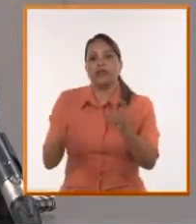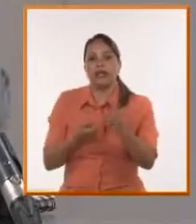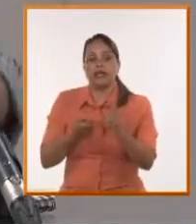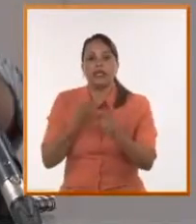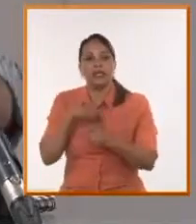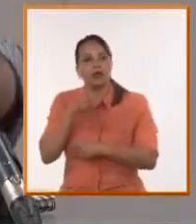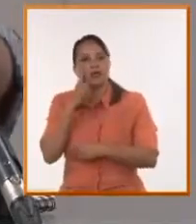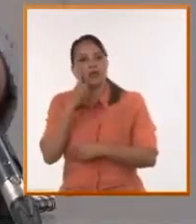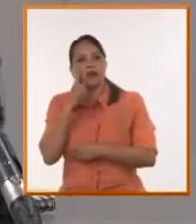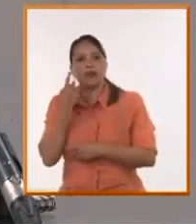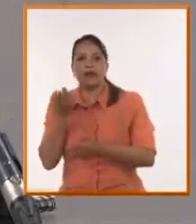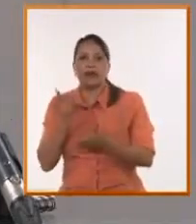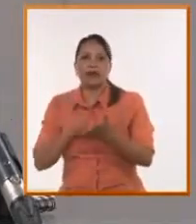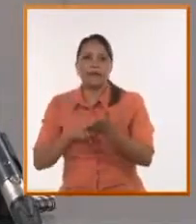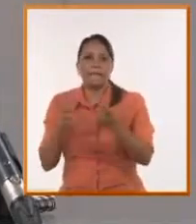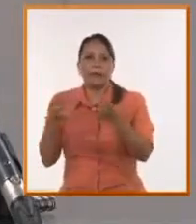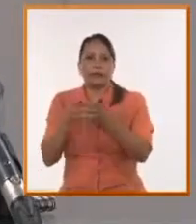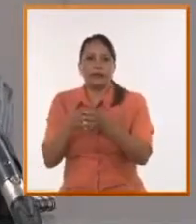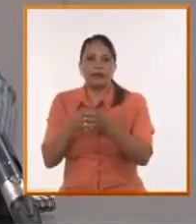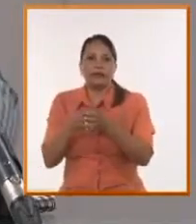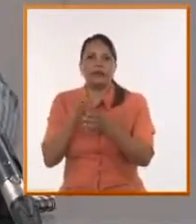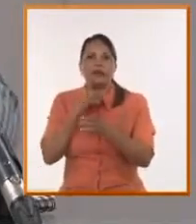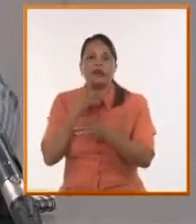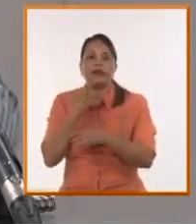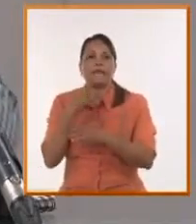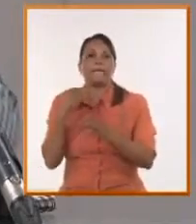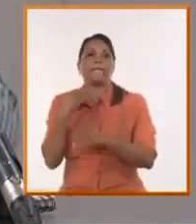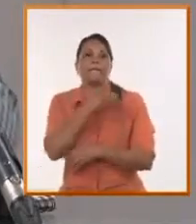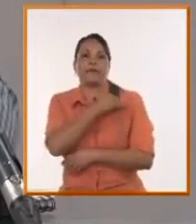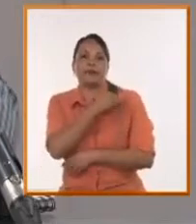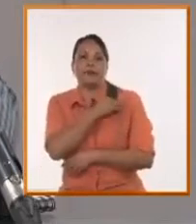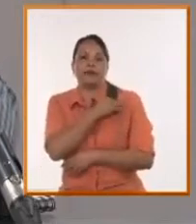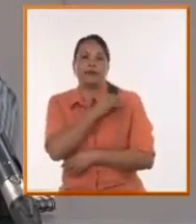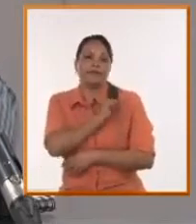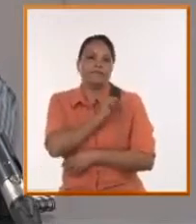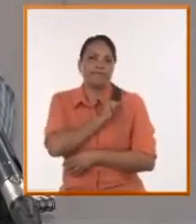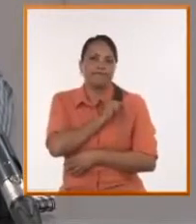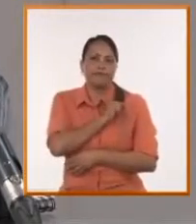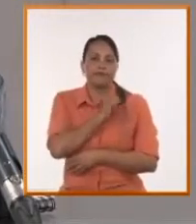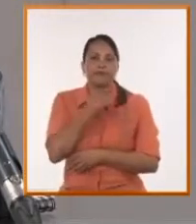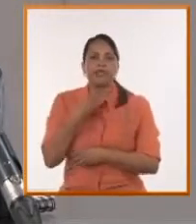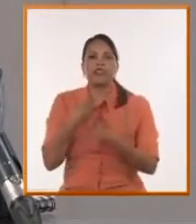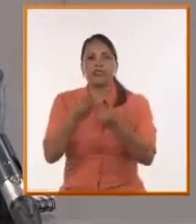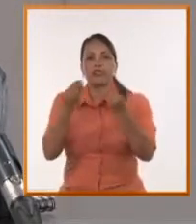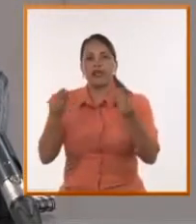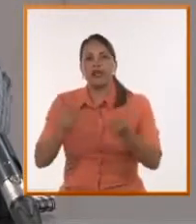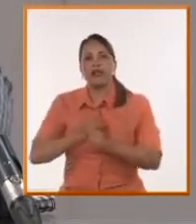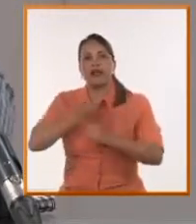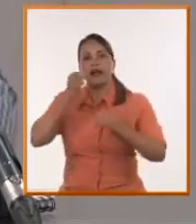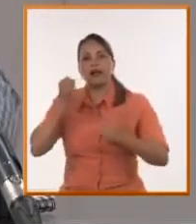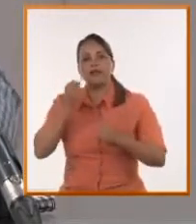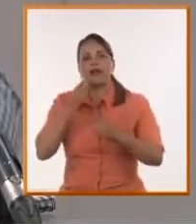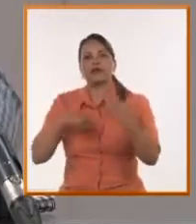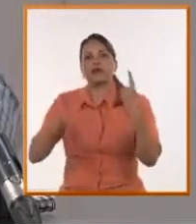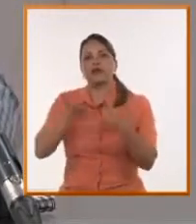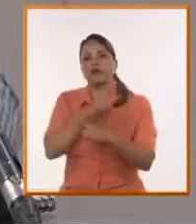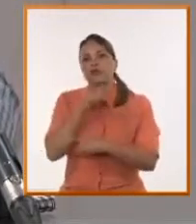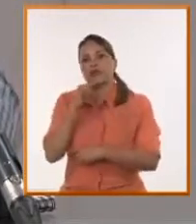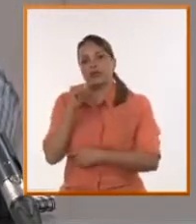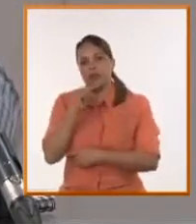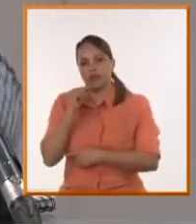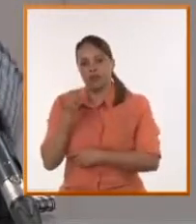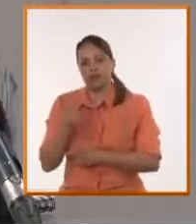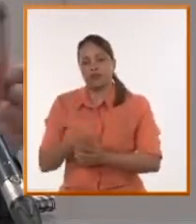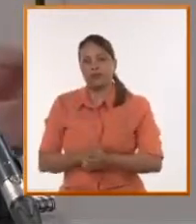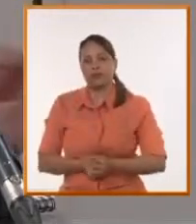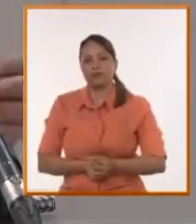Party the more militaristic party that is even abogating to use systems of arms that attack the heart of Russia, which be a red line